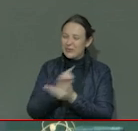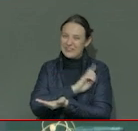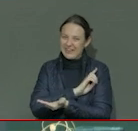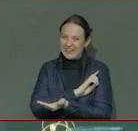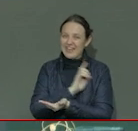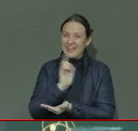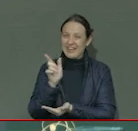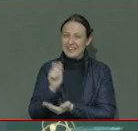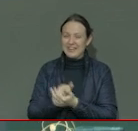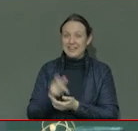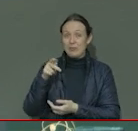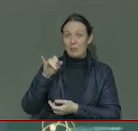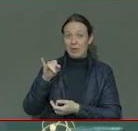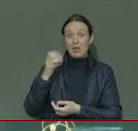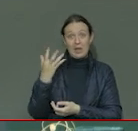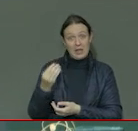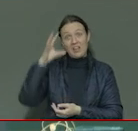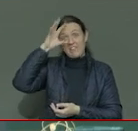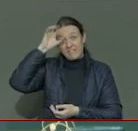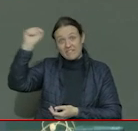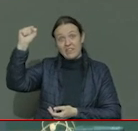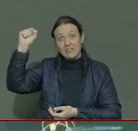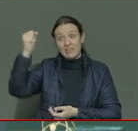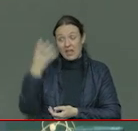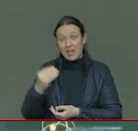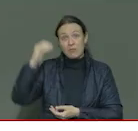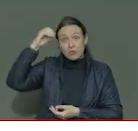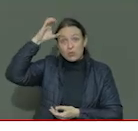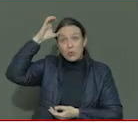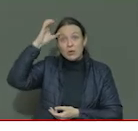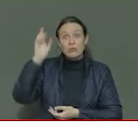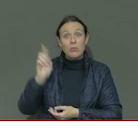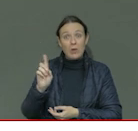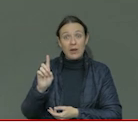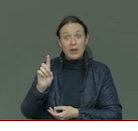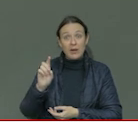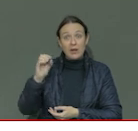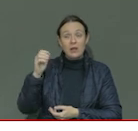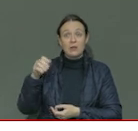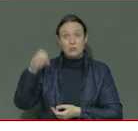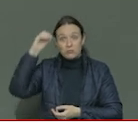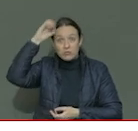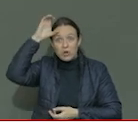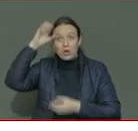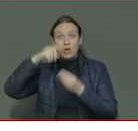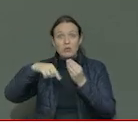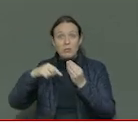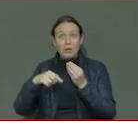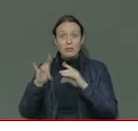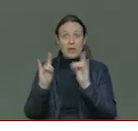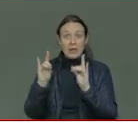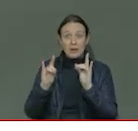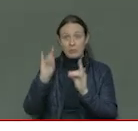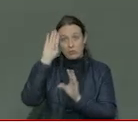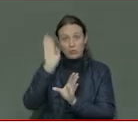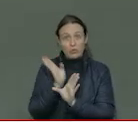Pai has faith and knowledge in, please highlight, he has knowledge of animal psychology, and that